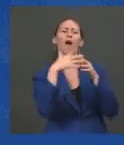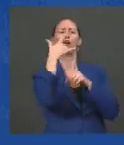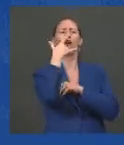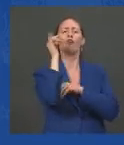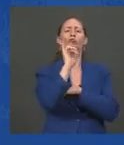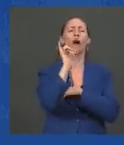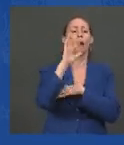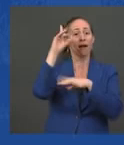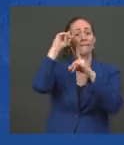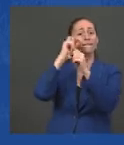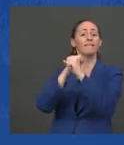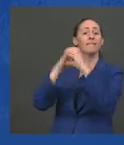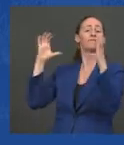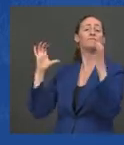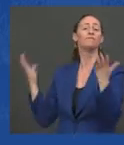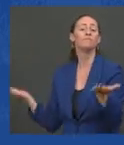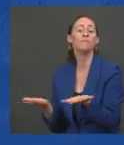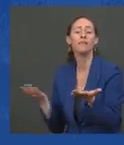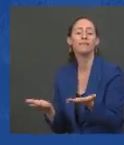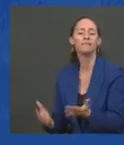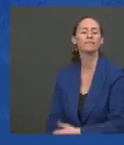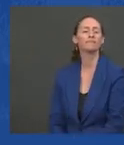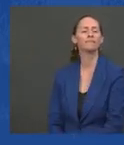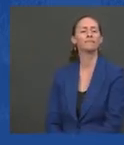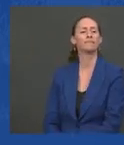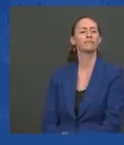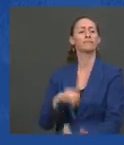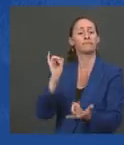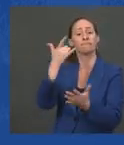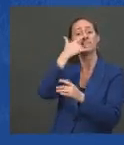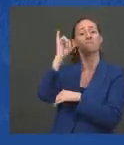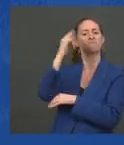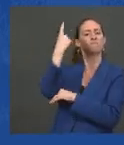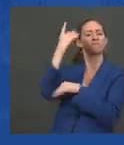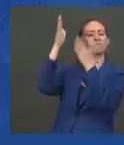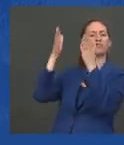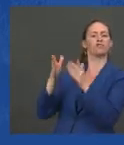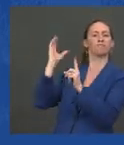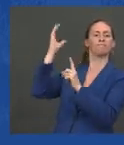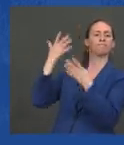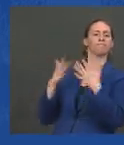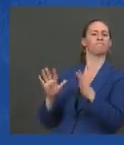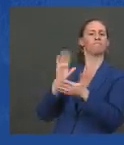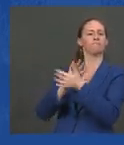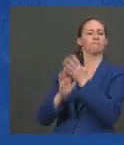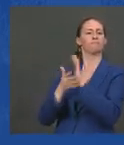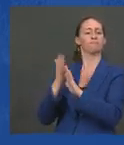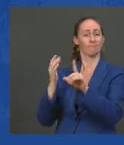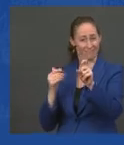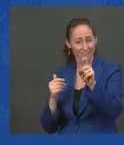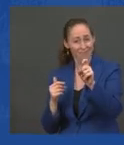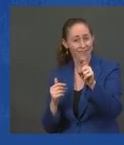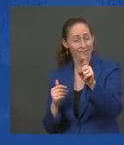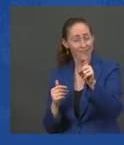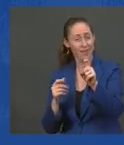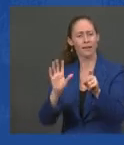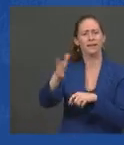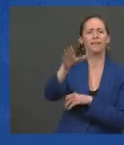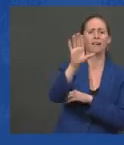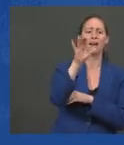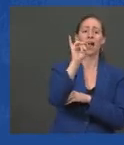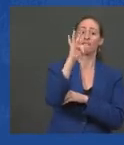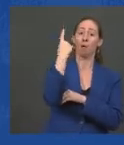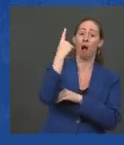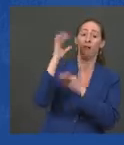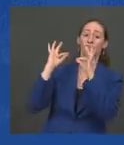is a zero-sum game, particularly of the recent past. If you succeed, I fail. If you get